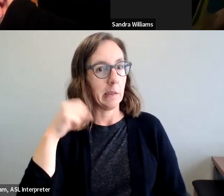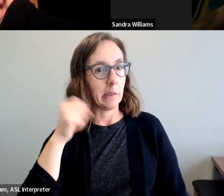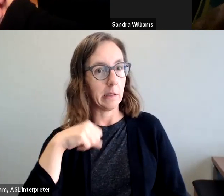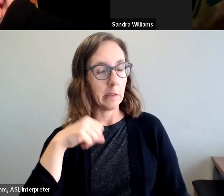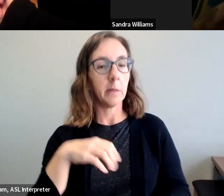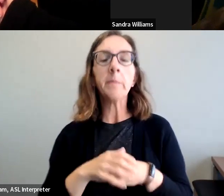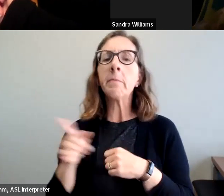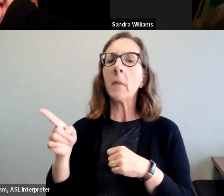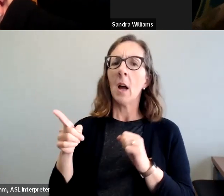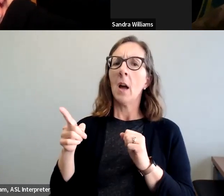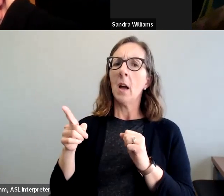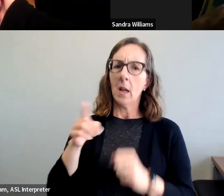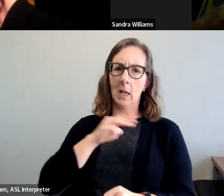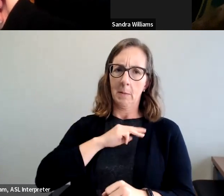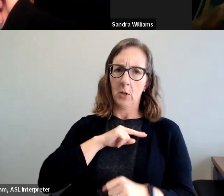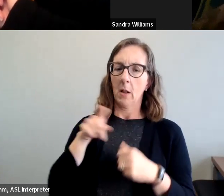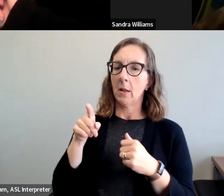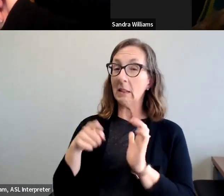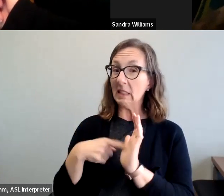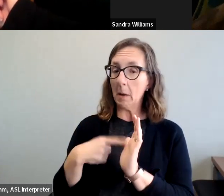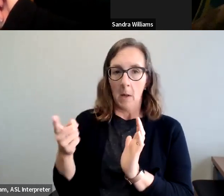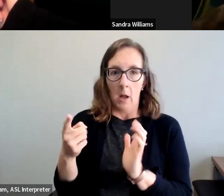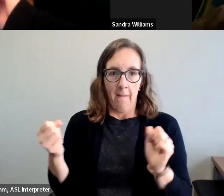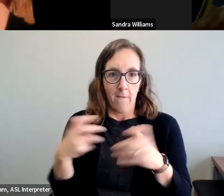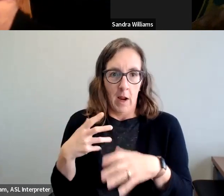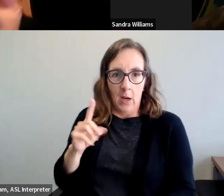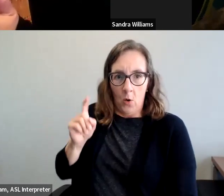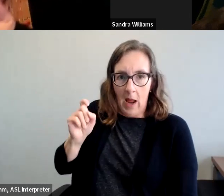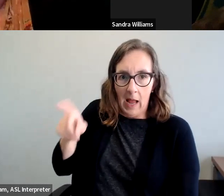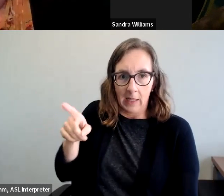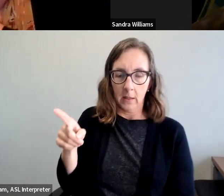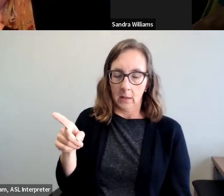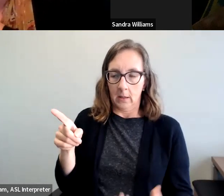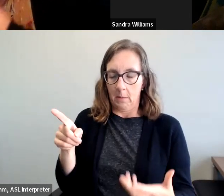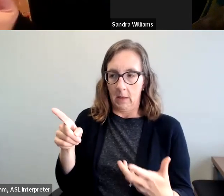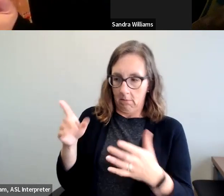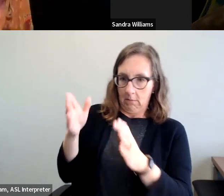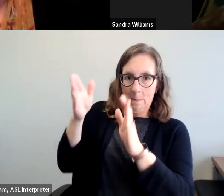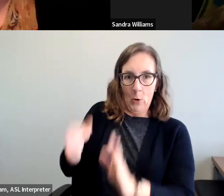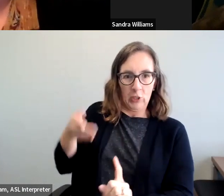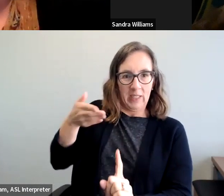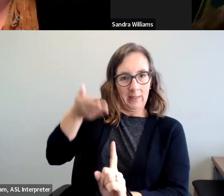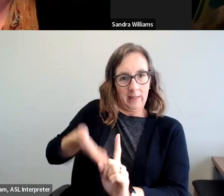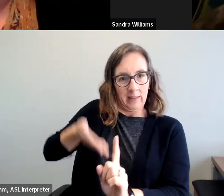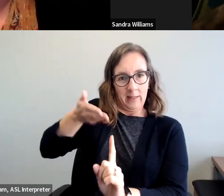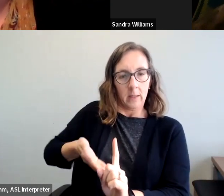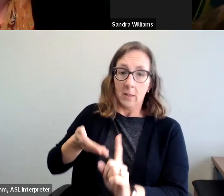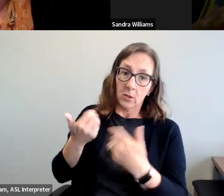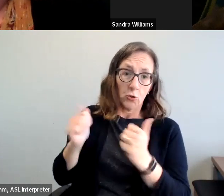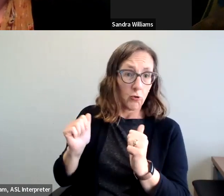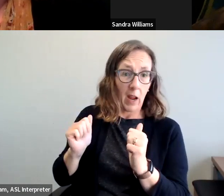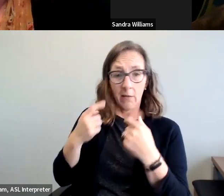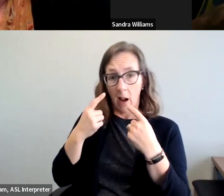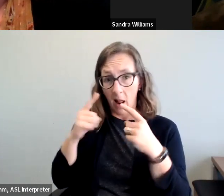And sometimes we just get afraid to ask or afraid to remember that this is a person who just is trying to get through their day too,